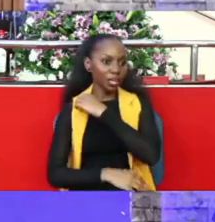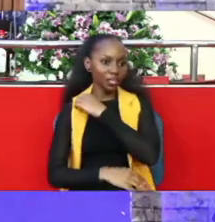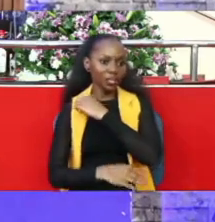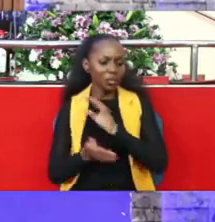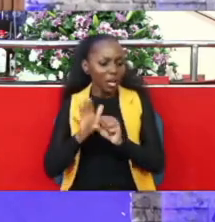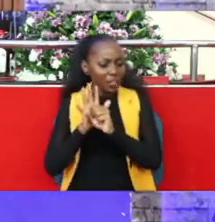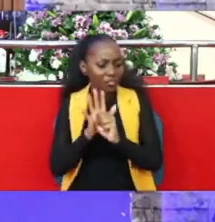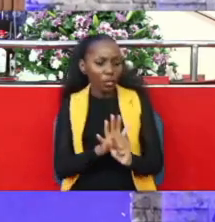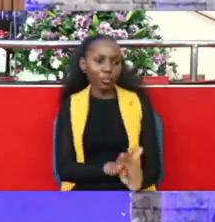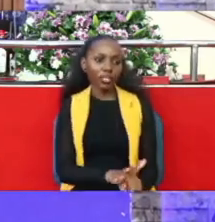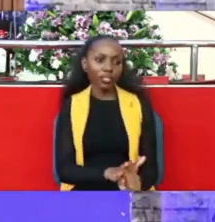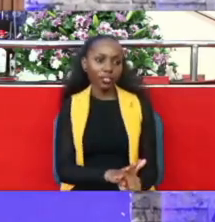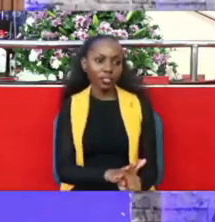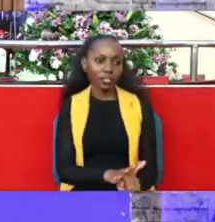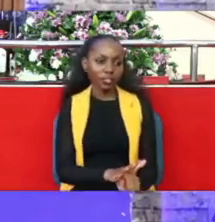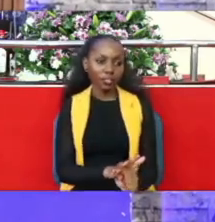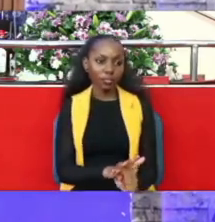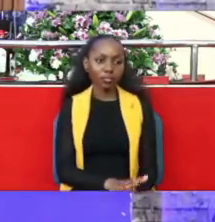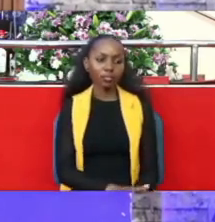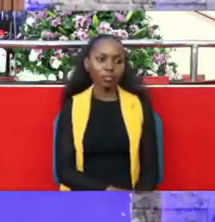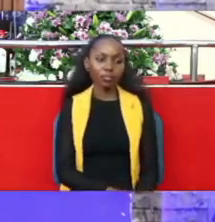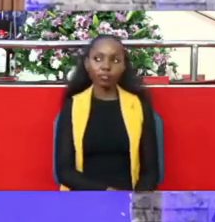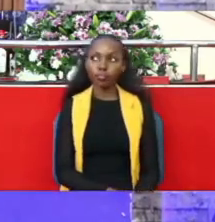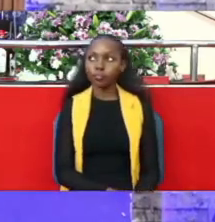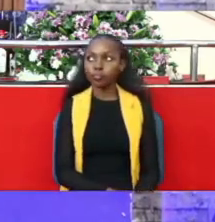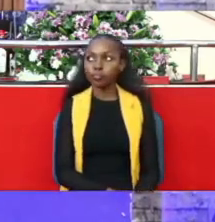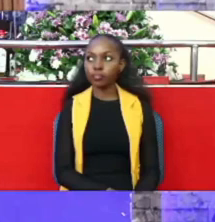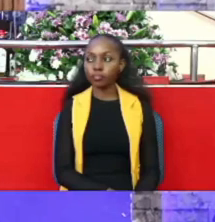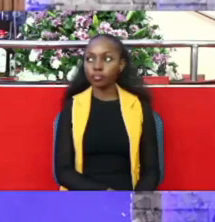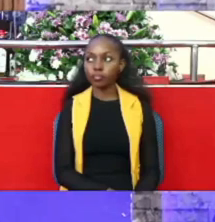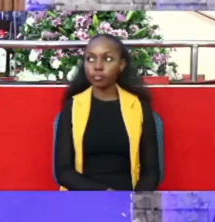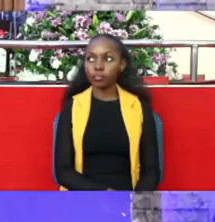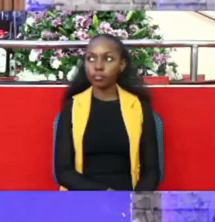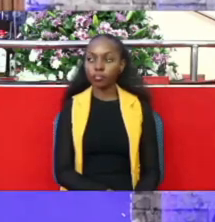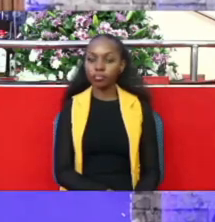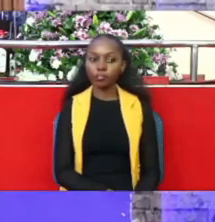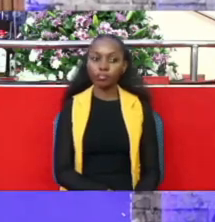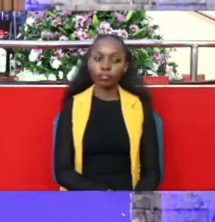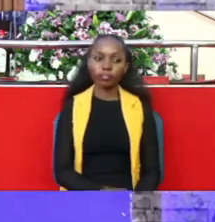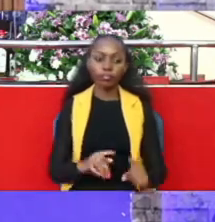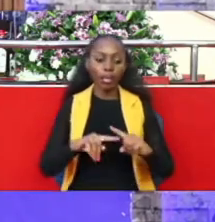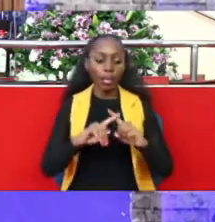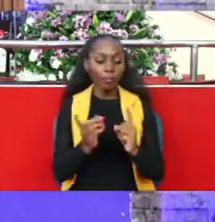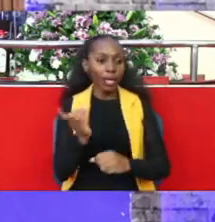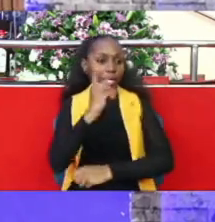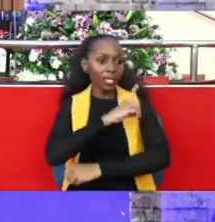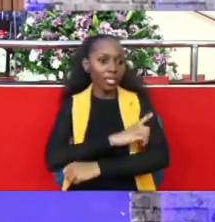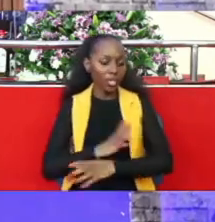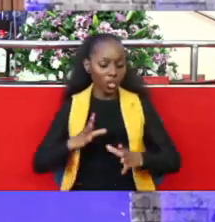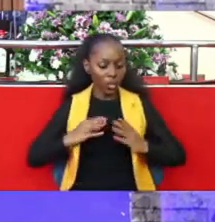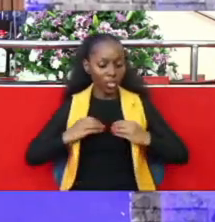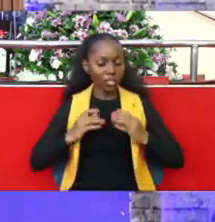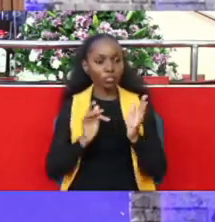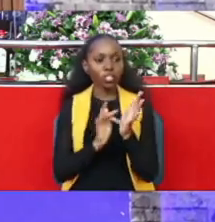tumetoka, naona kwamba hata siwezi kuwa na nafasi ya kusimama mbele ya umati huu mkubwa hivi. But the day that we accept Jesus Christ,